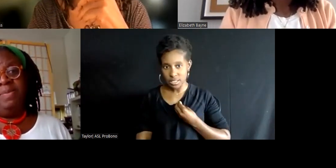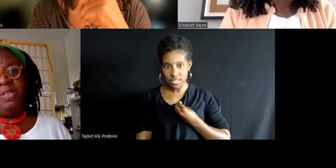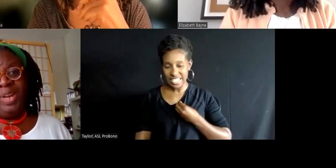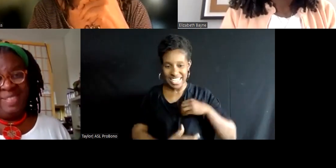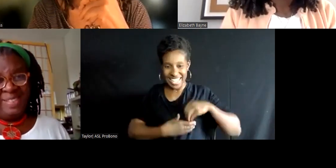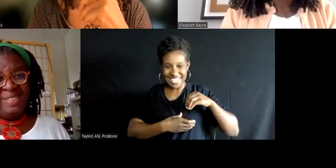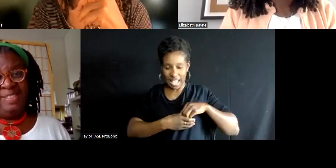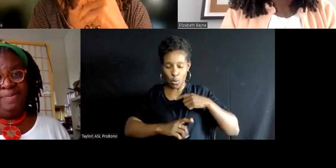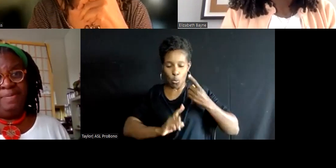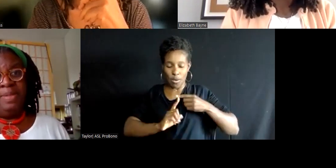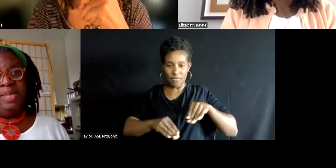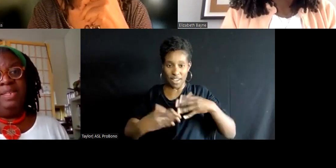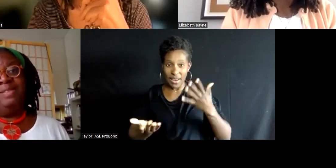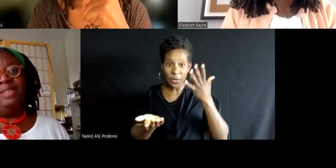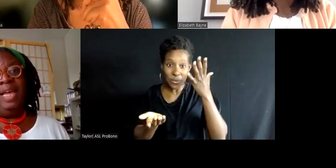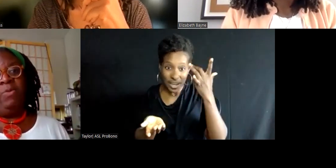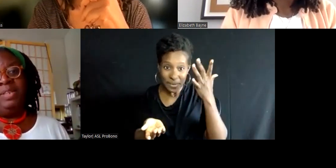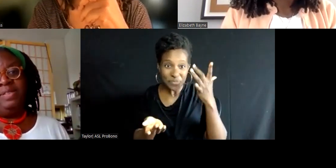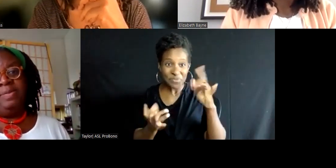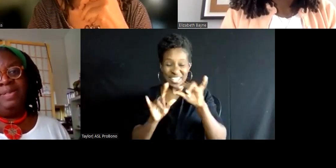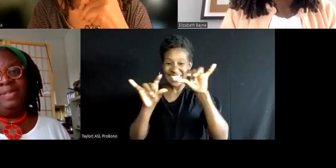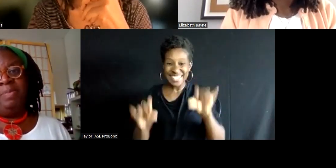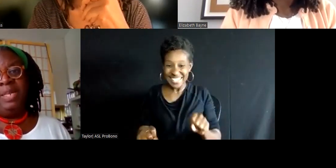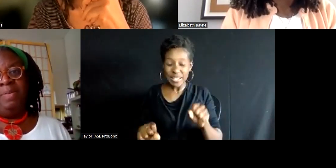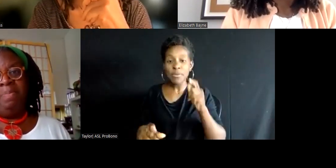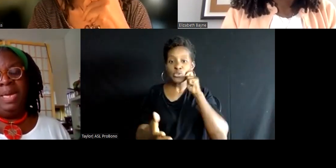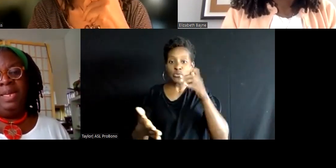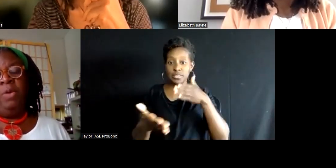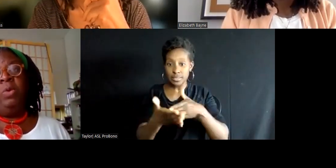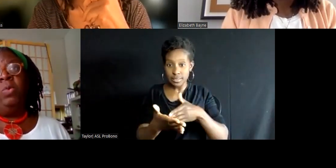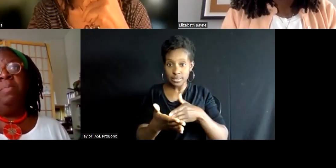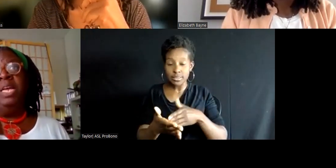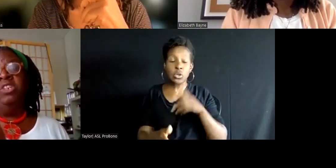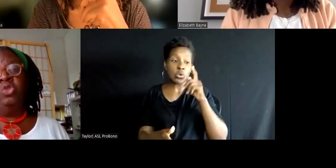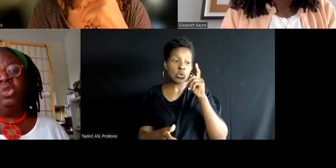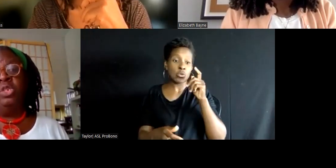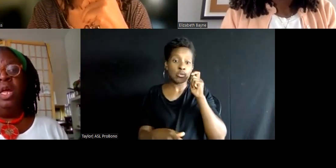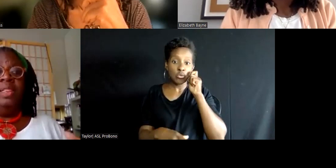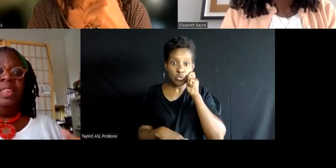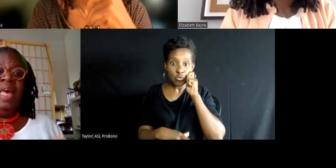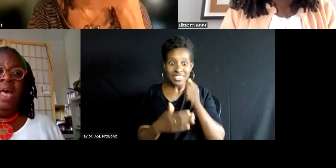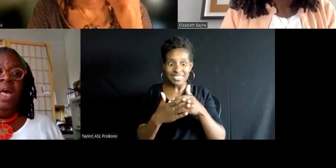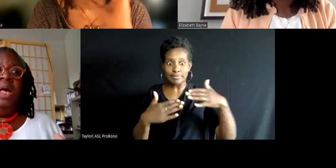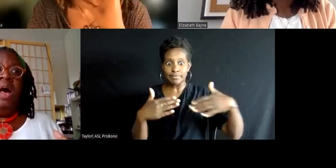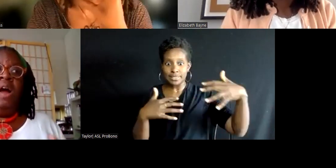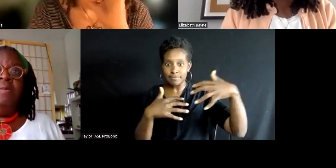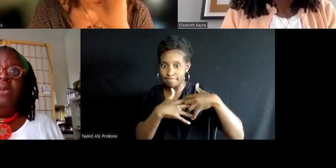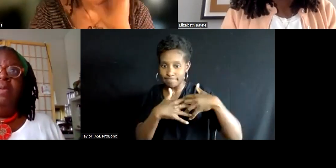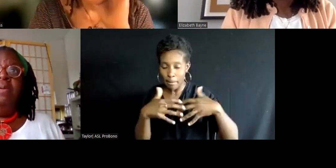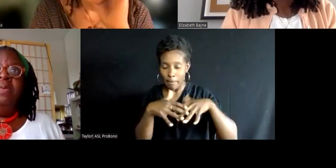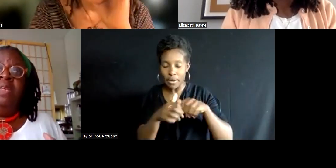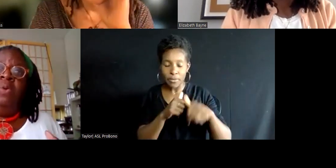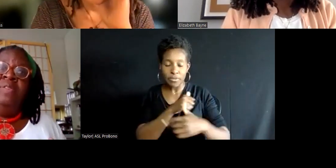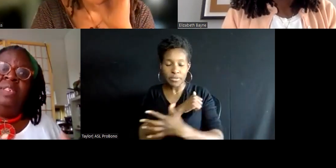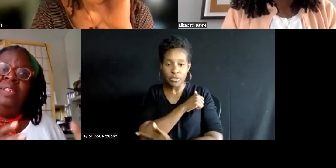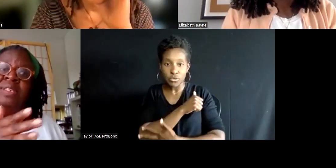education system is racist. It is that racism is deeply embedded, and we want to make sure that our